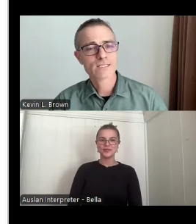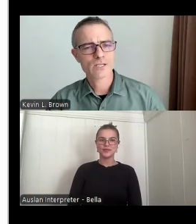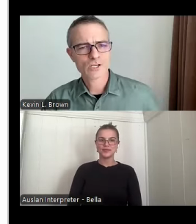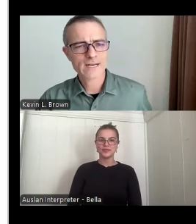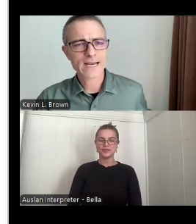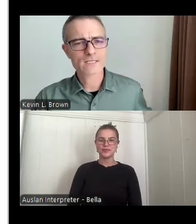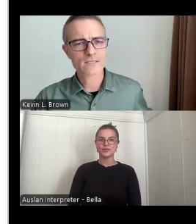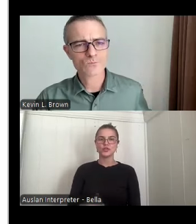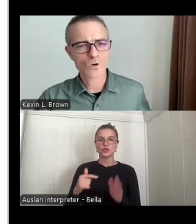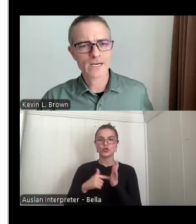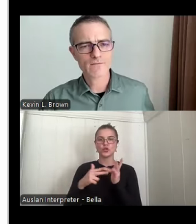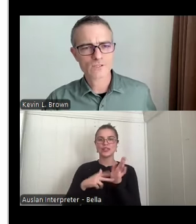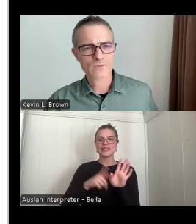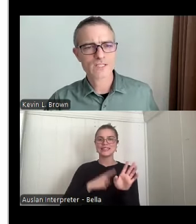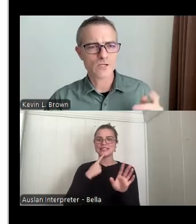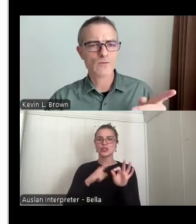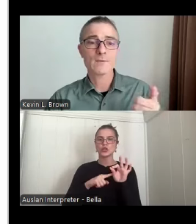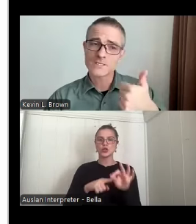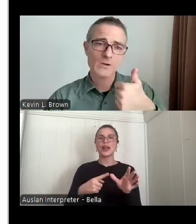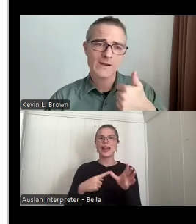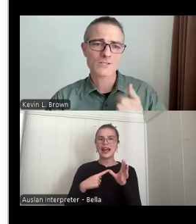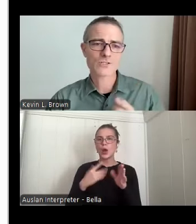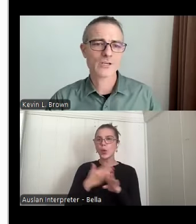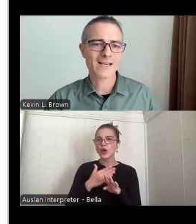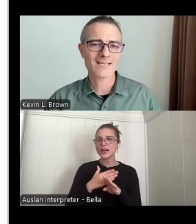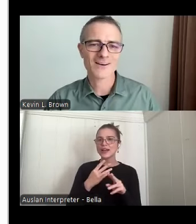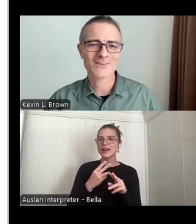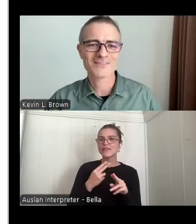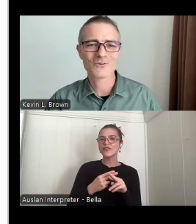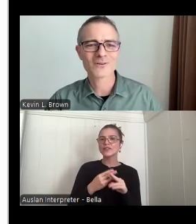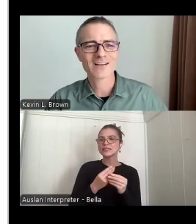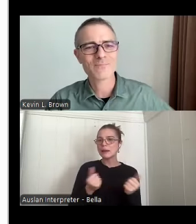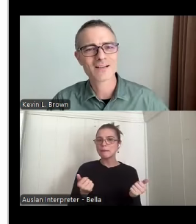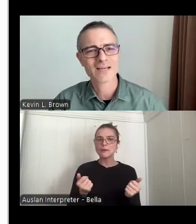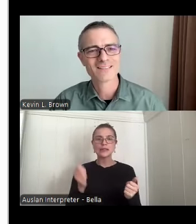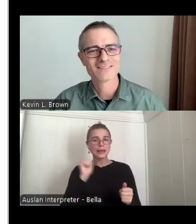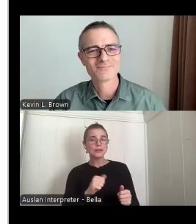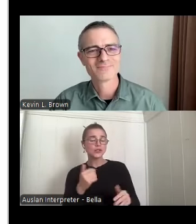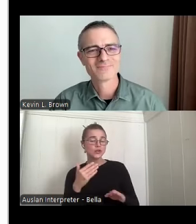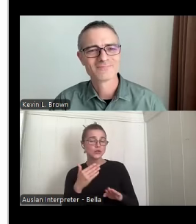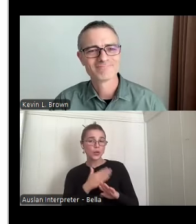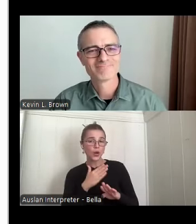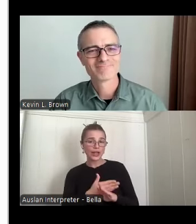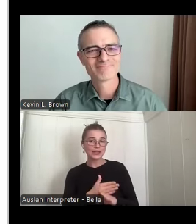Tony says the Q&A is working for some of us. Don't think, but Tony, we got your Q&A, so feel free, keep it coming.